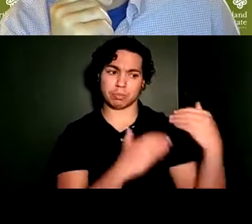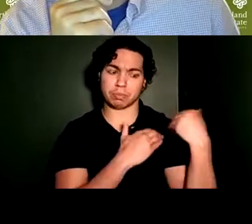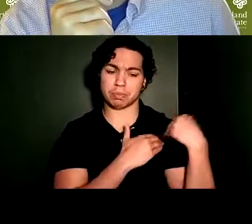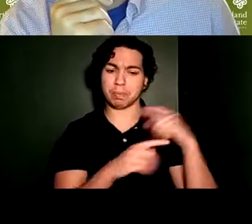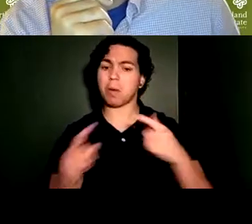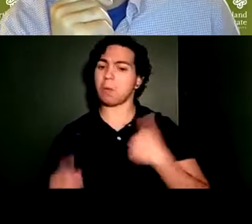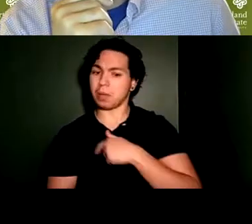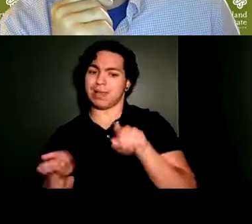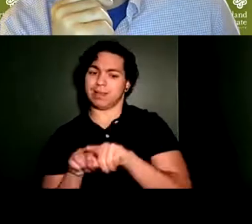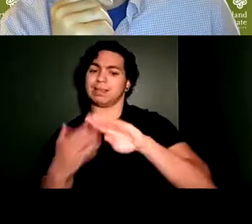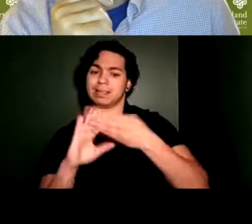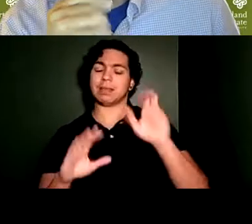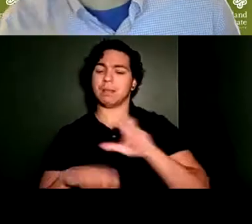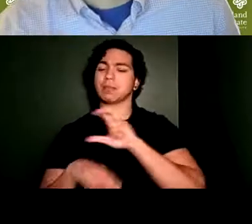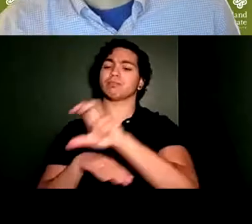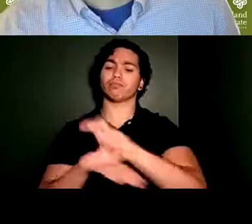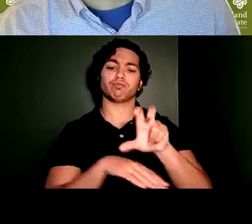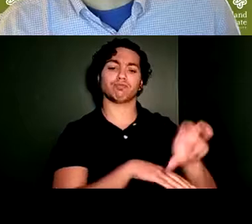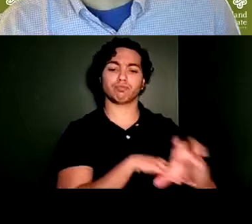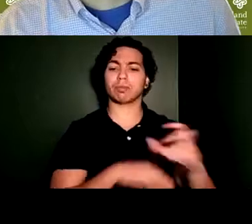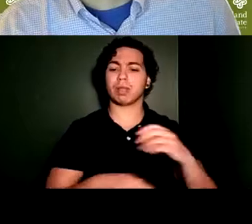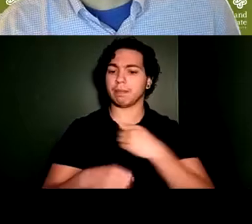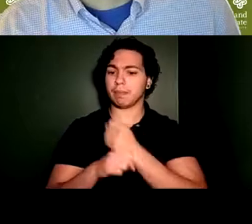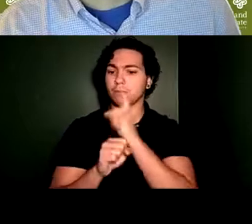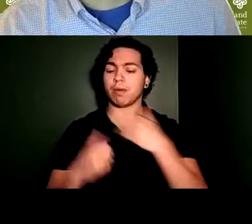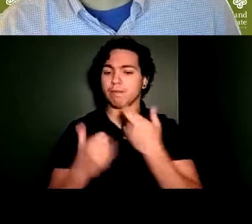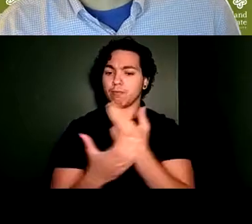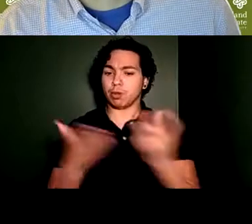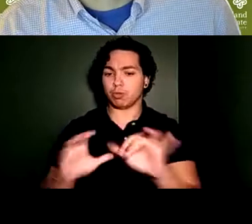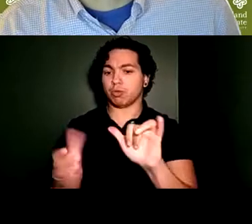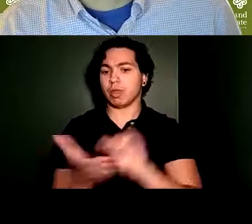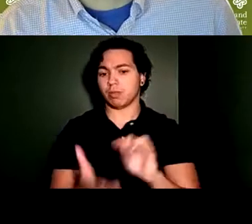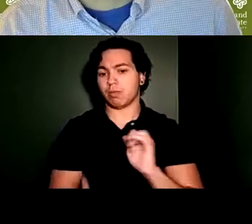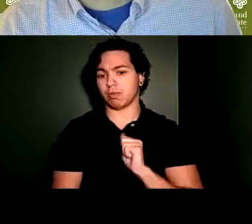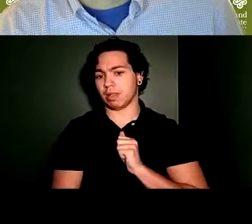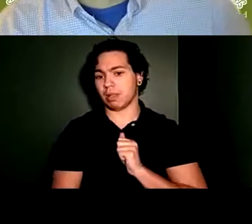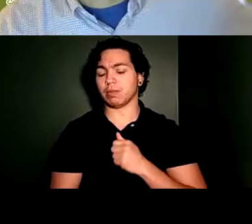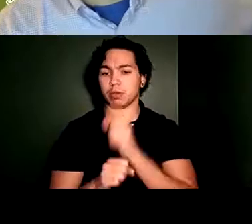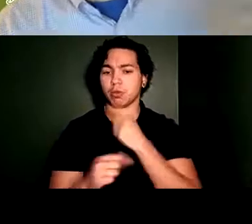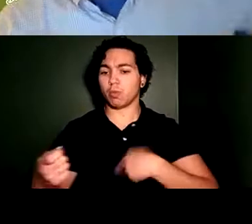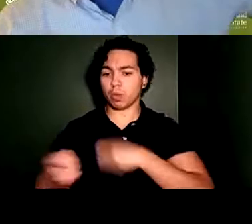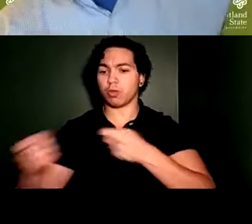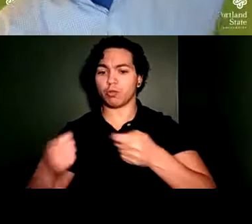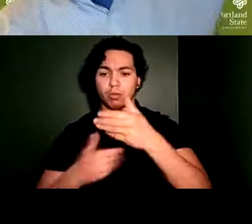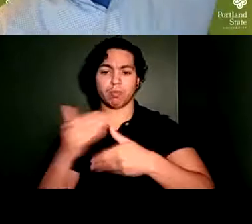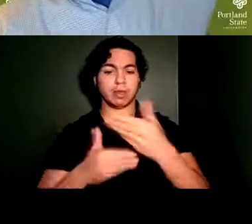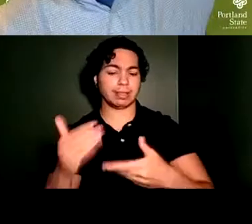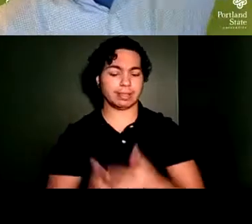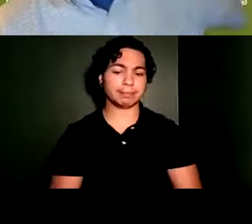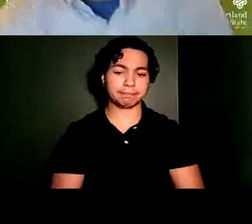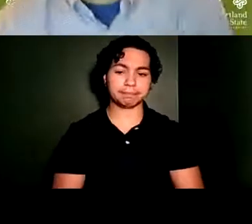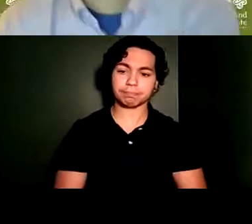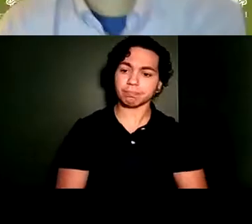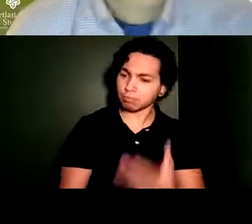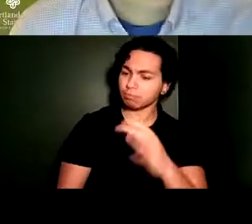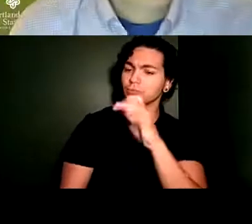to doing this yourself so that you're really controlling that outreach process. Great. And Joel, so we'll start